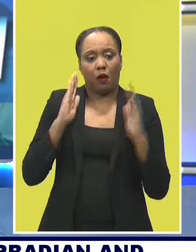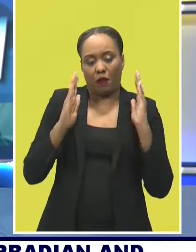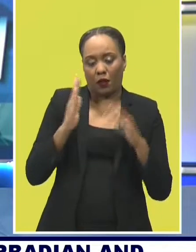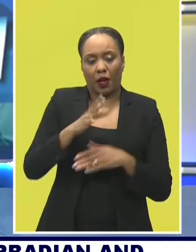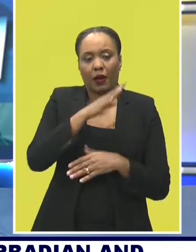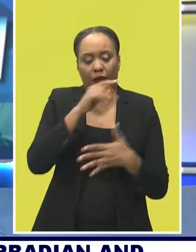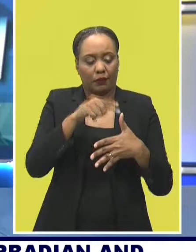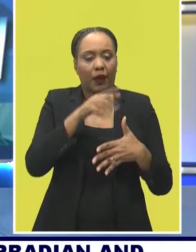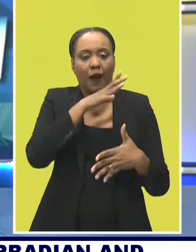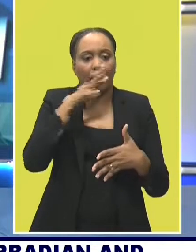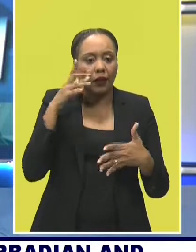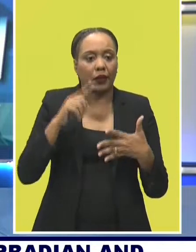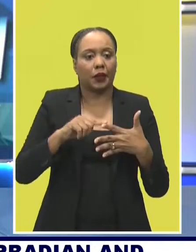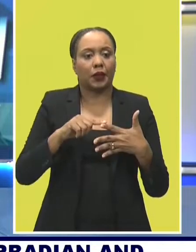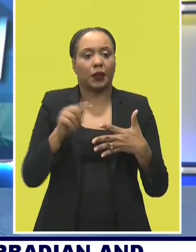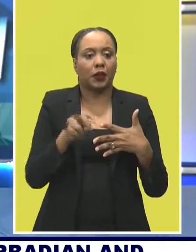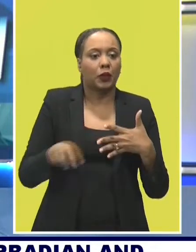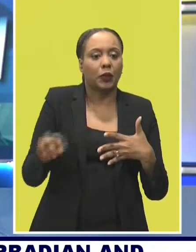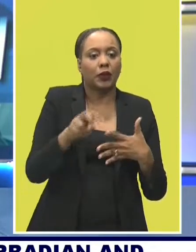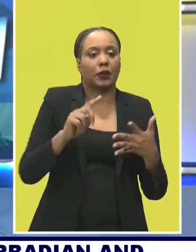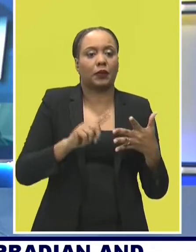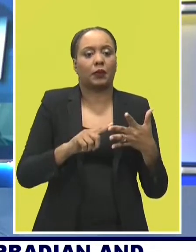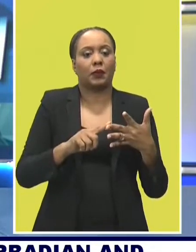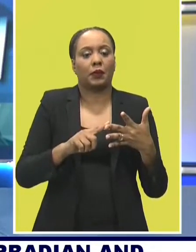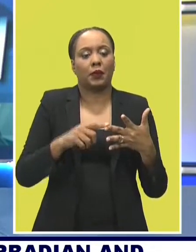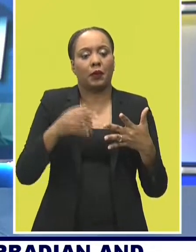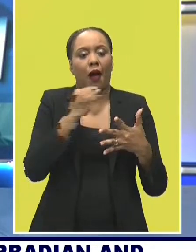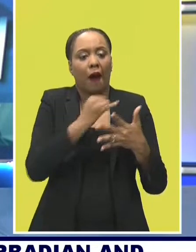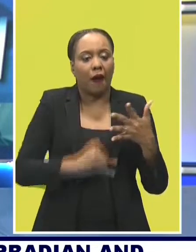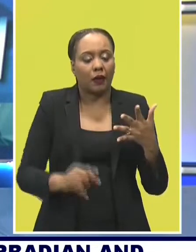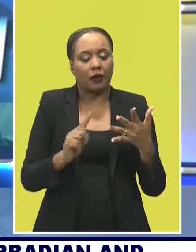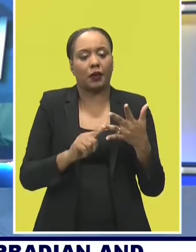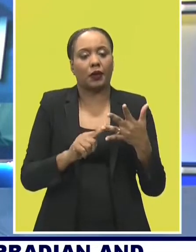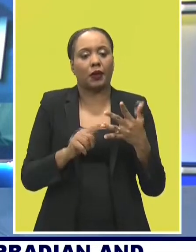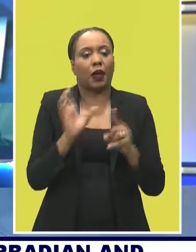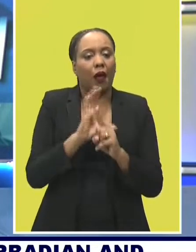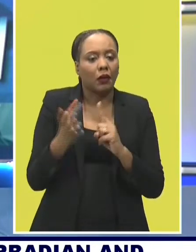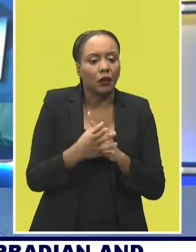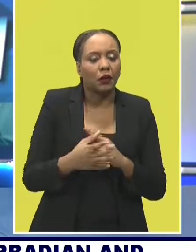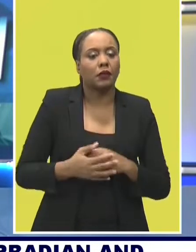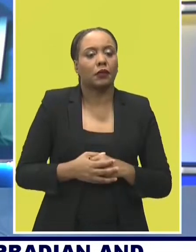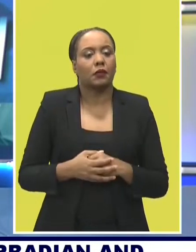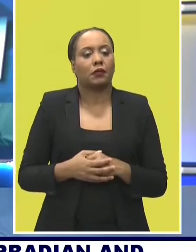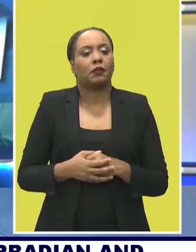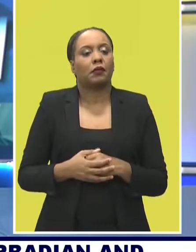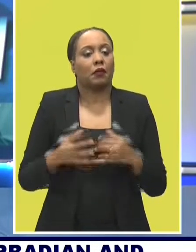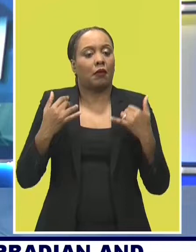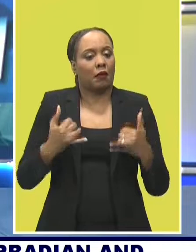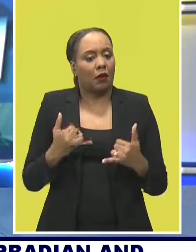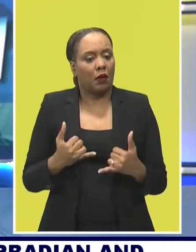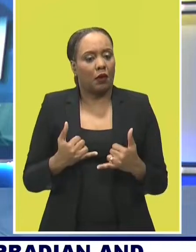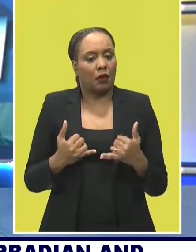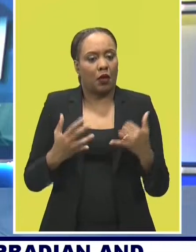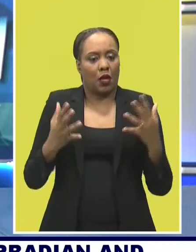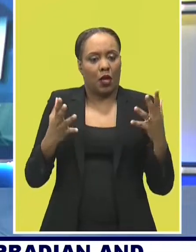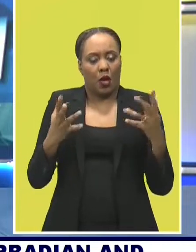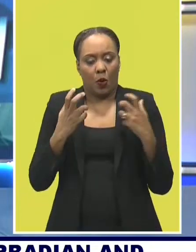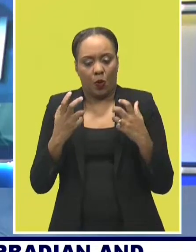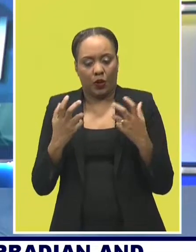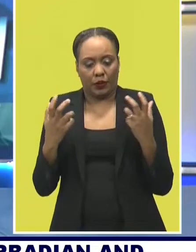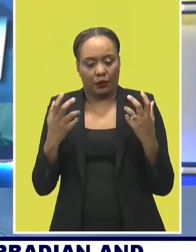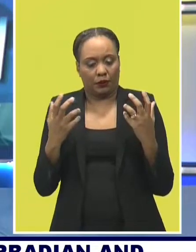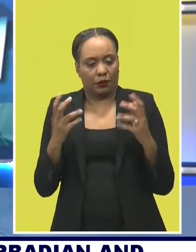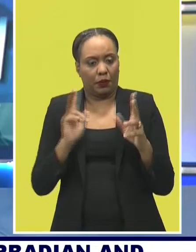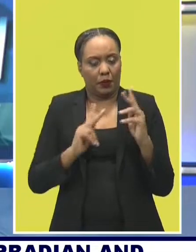agriculture, tourism, art and culture. Ms. Wiggins tells CBC she is in the process of matching the Barbadian business people with